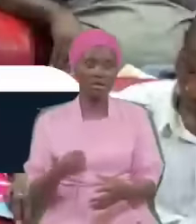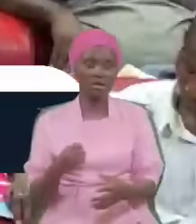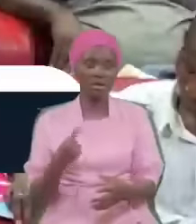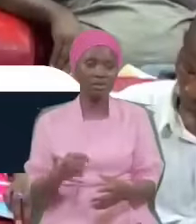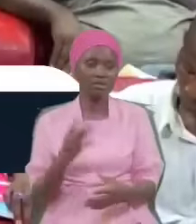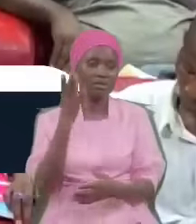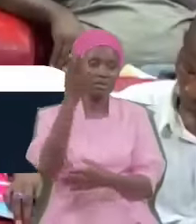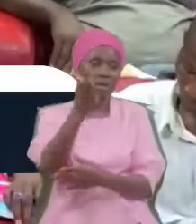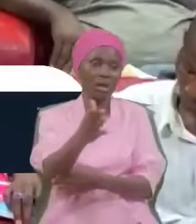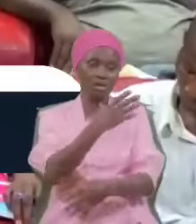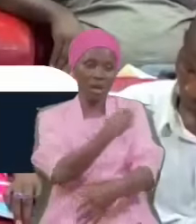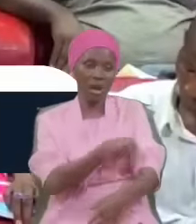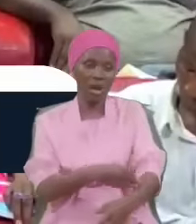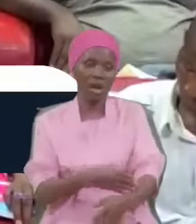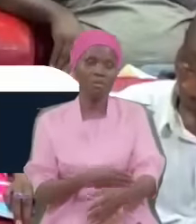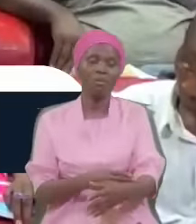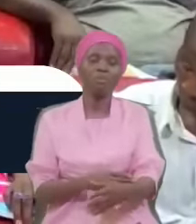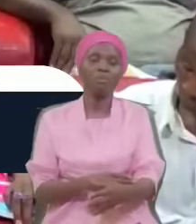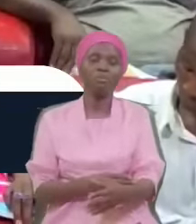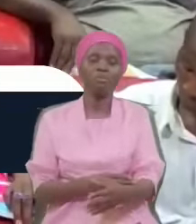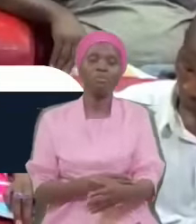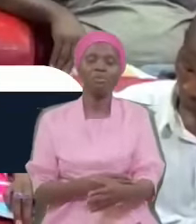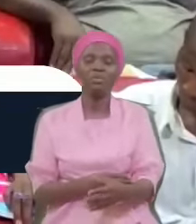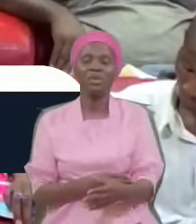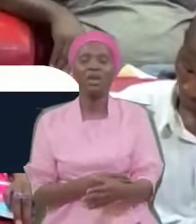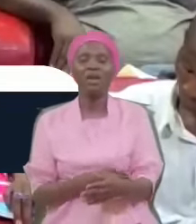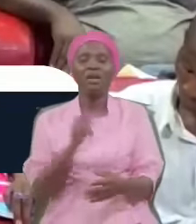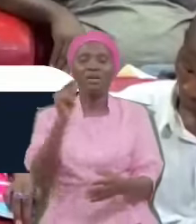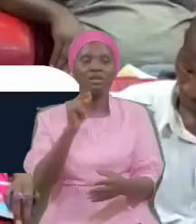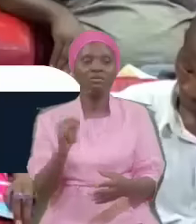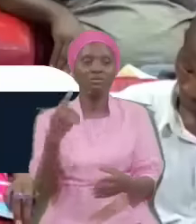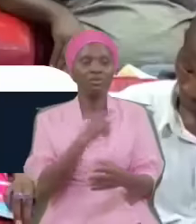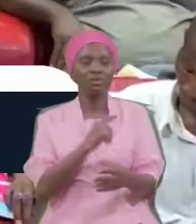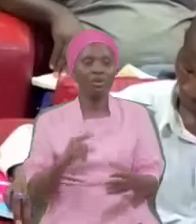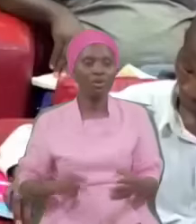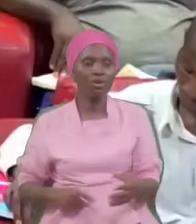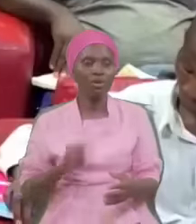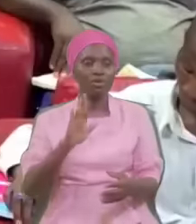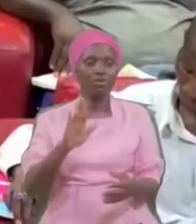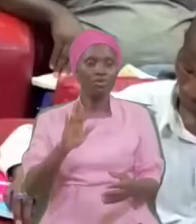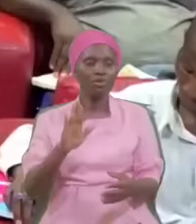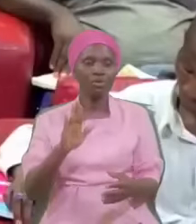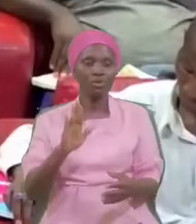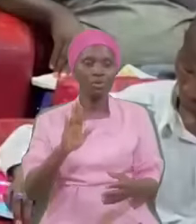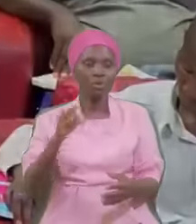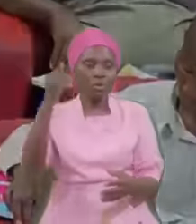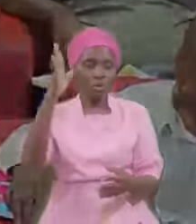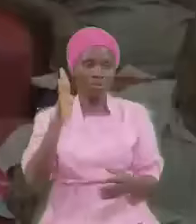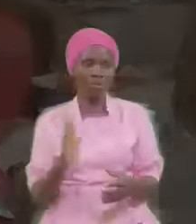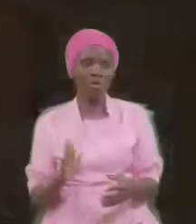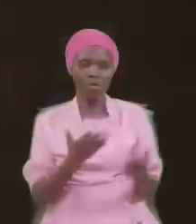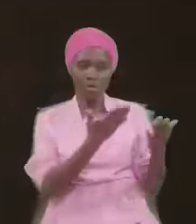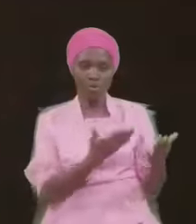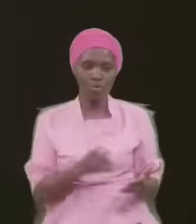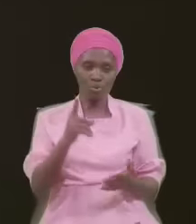the Lord thy God brought thee out, so shall the Lord